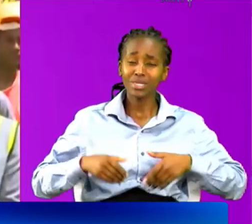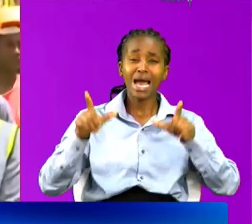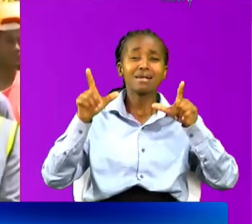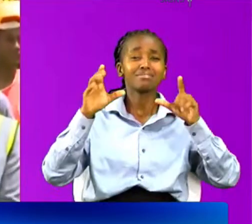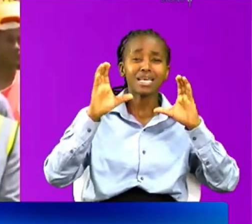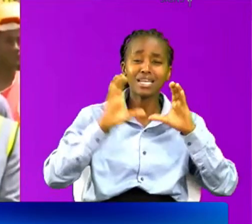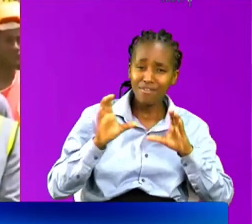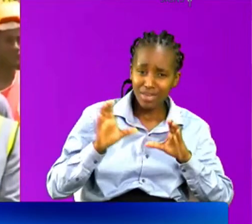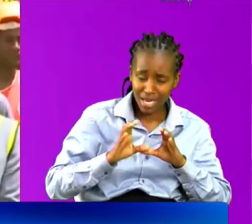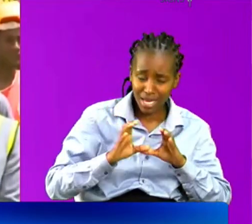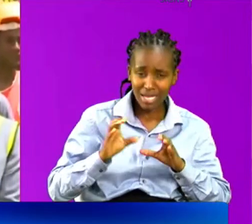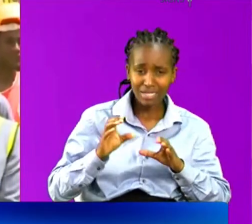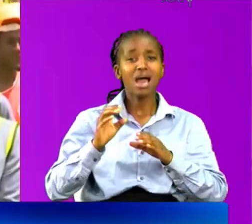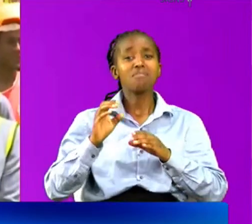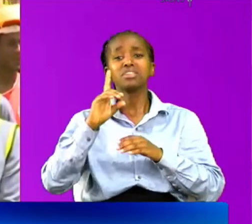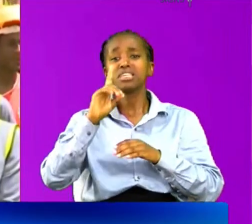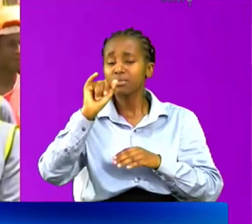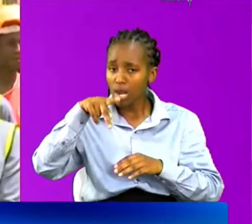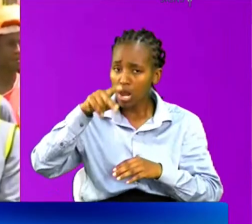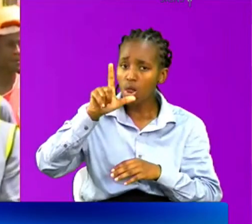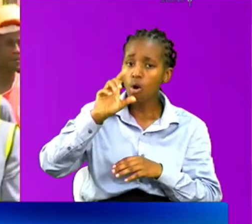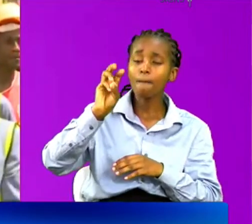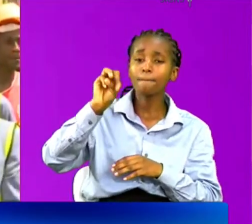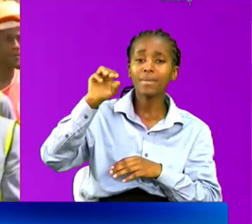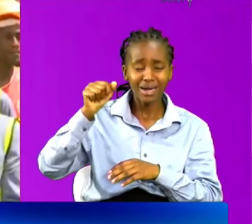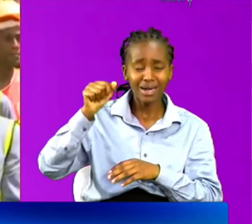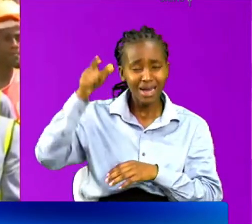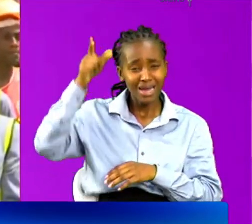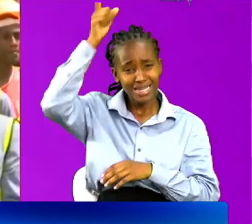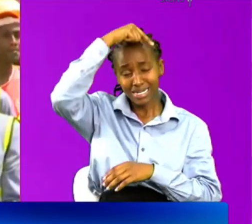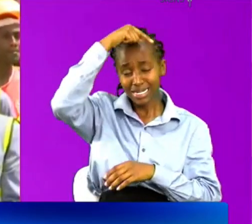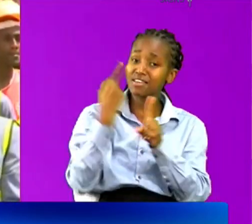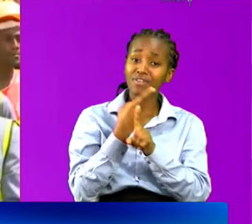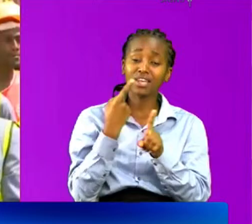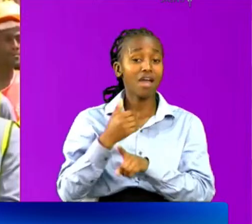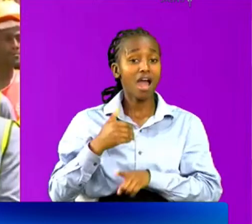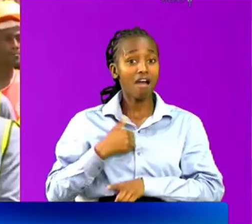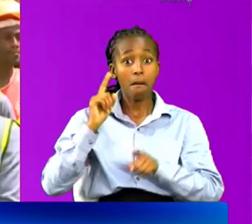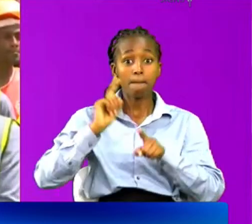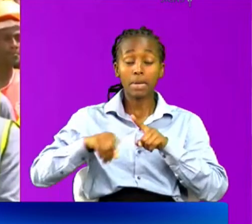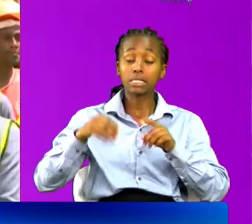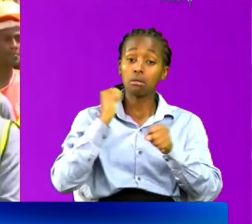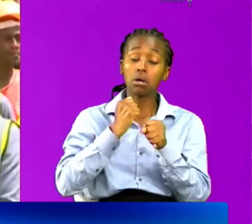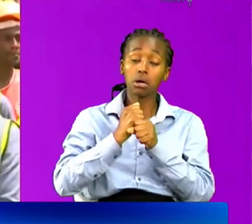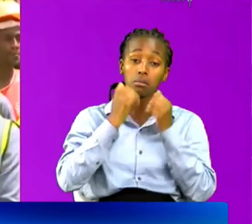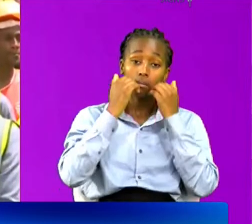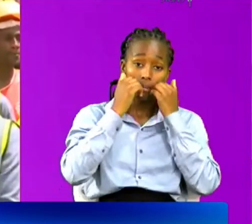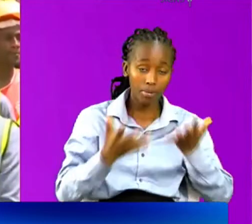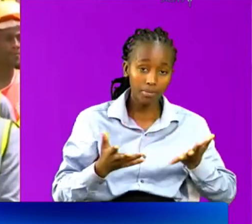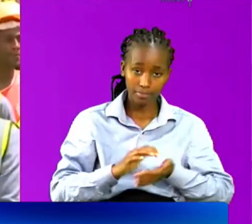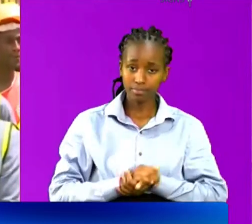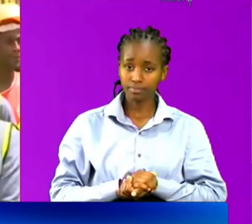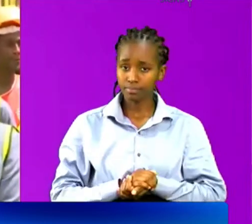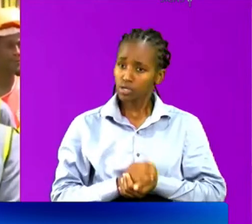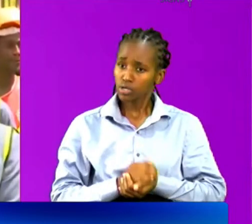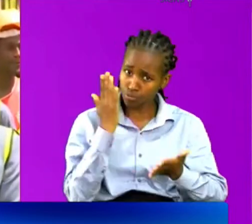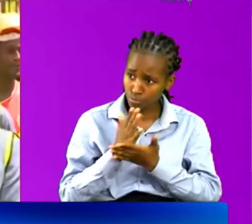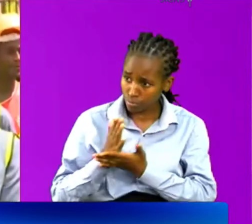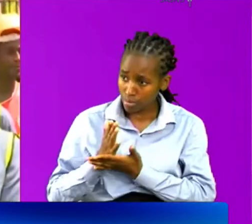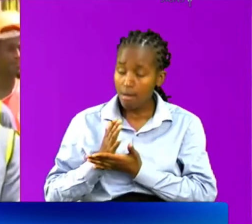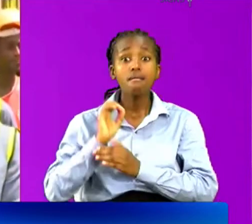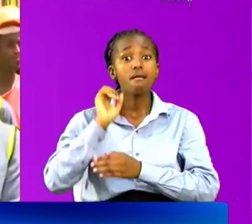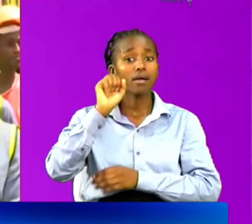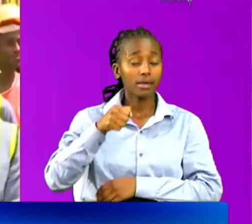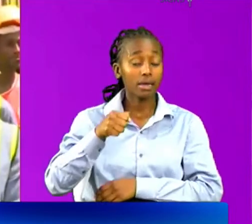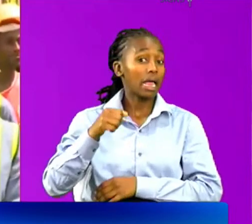wako na madegree, lakini ajira imekosekana. Ni kweli ama si kweli? Tunaelewana? Na ndio nimesema ya